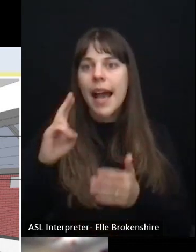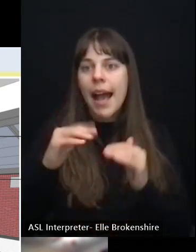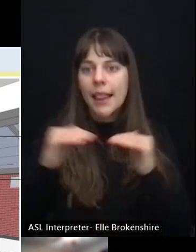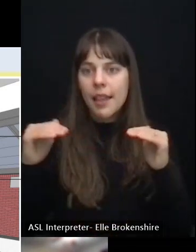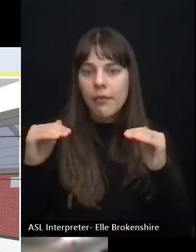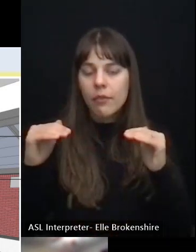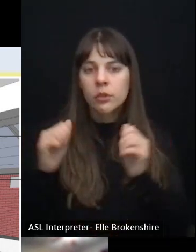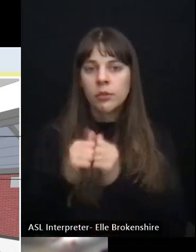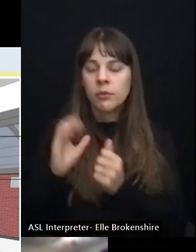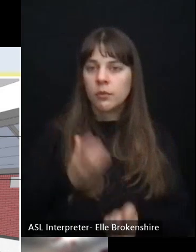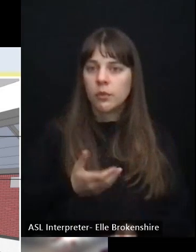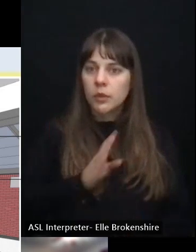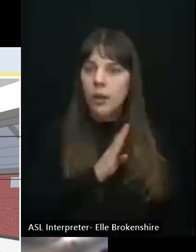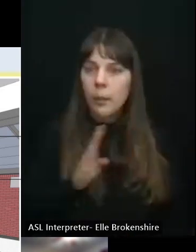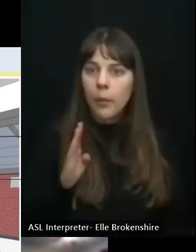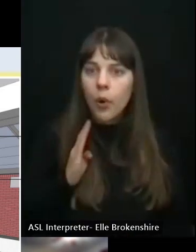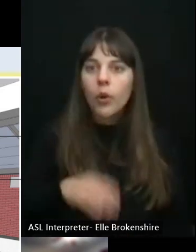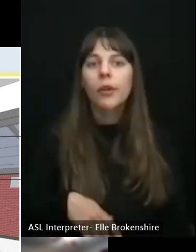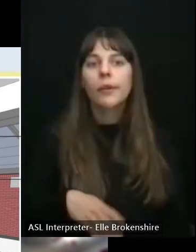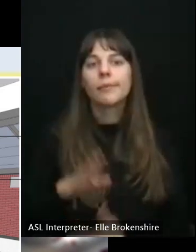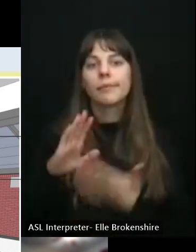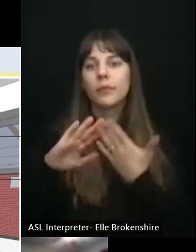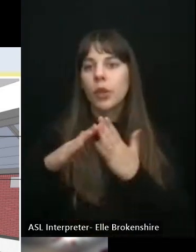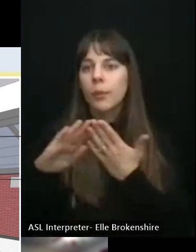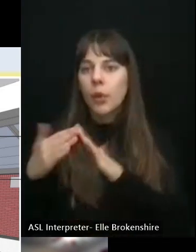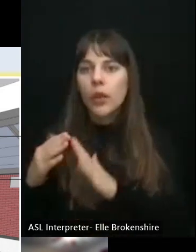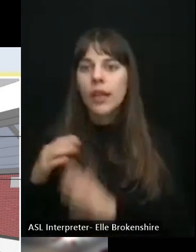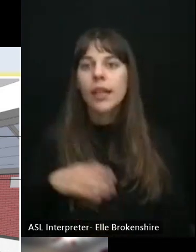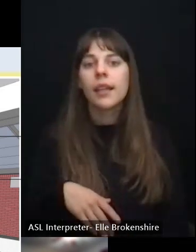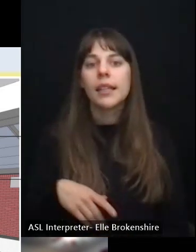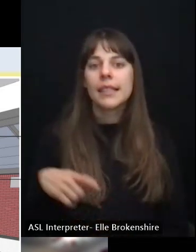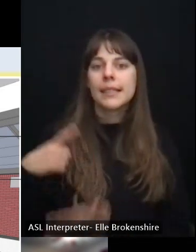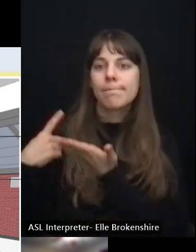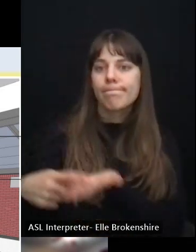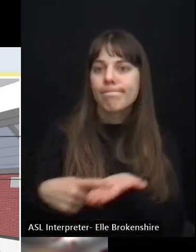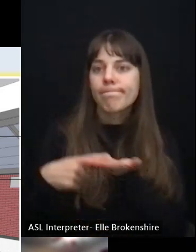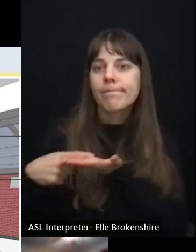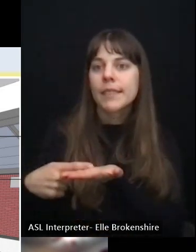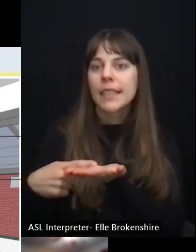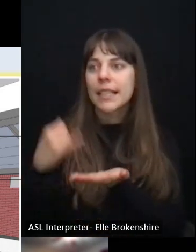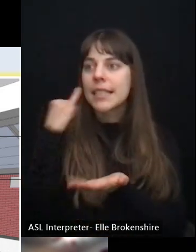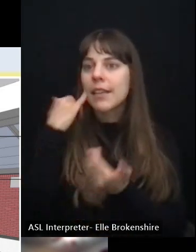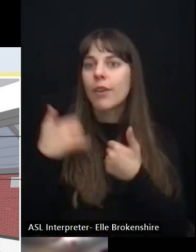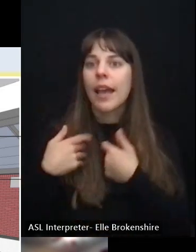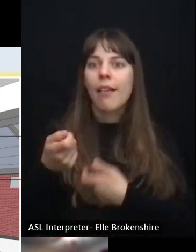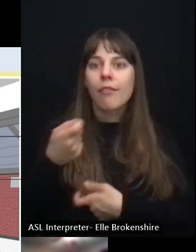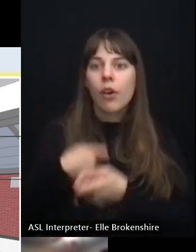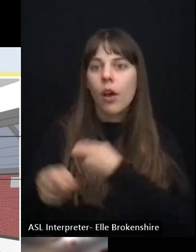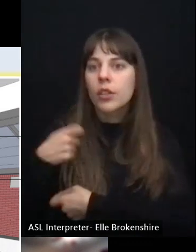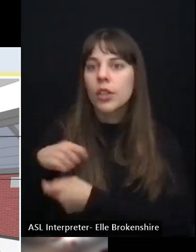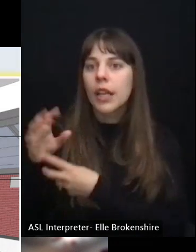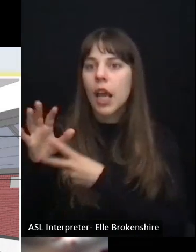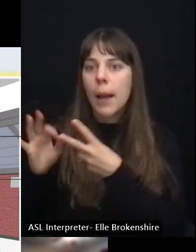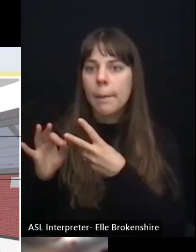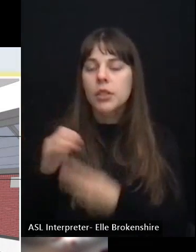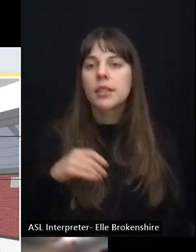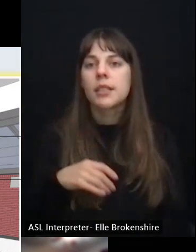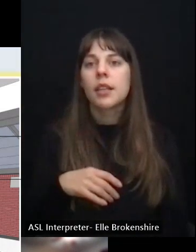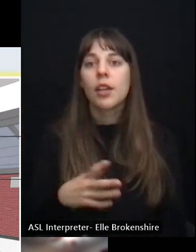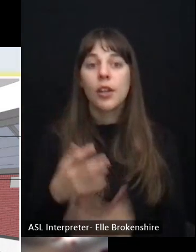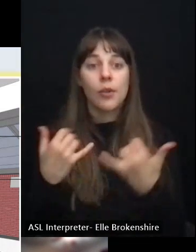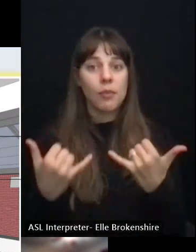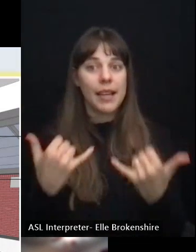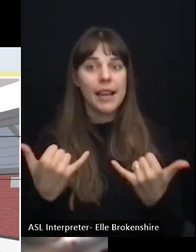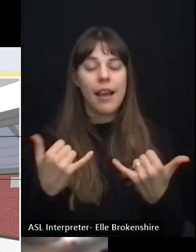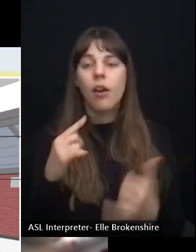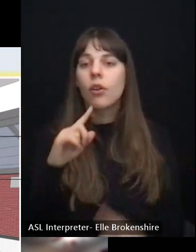with our board and our community to, talk about if there are other alternatives that should be explored. So right now we're